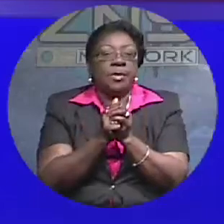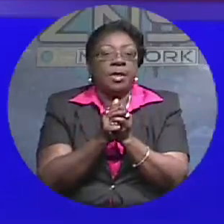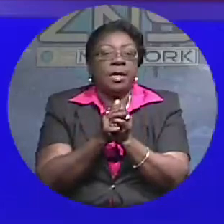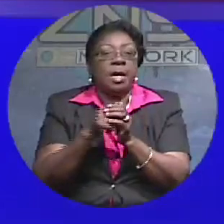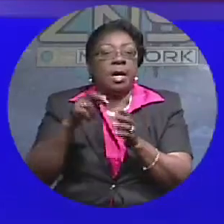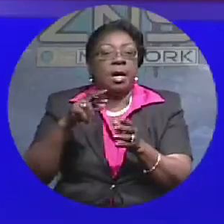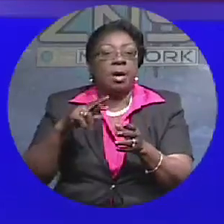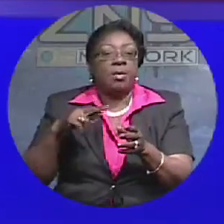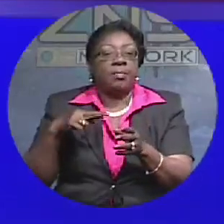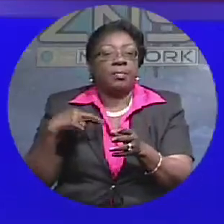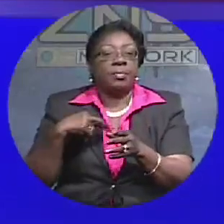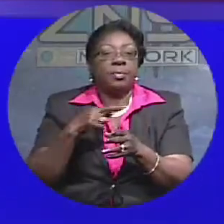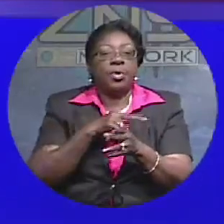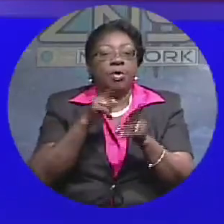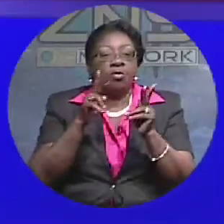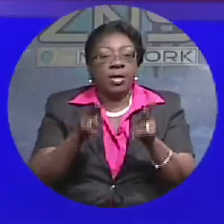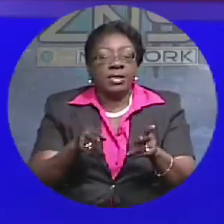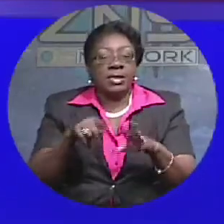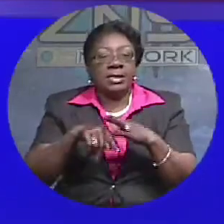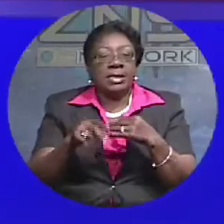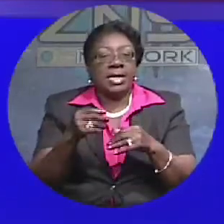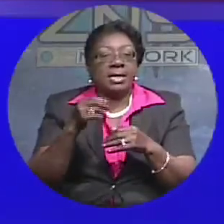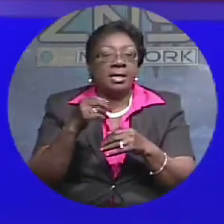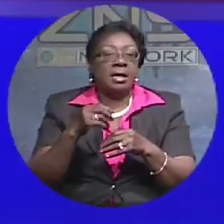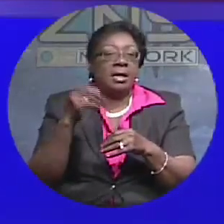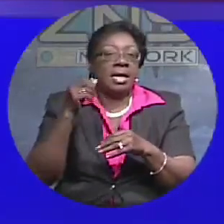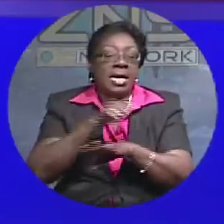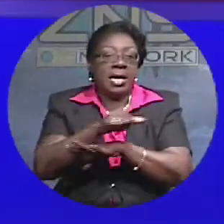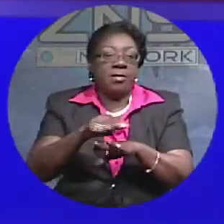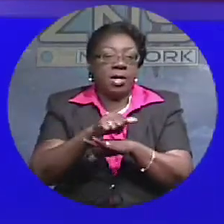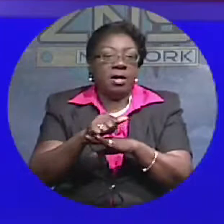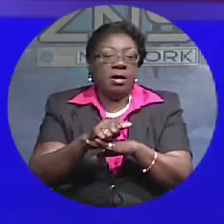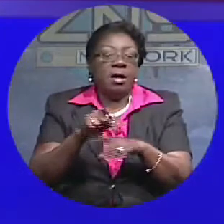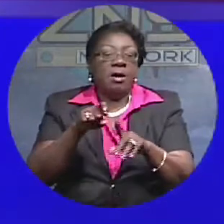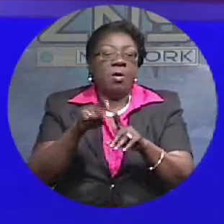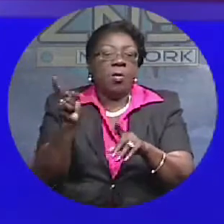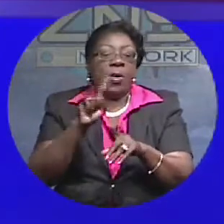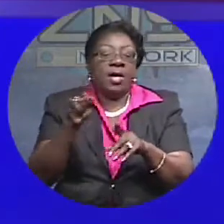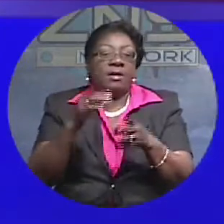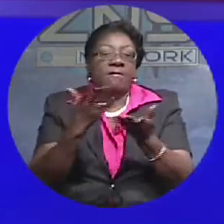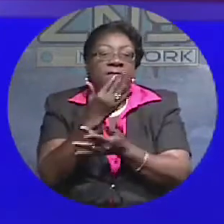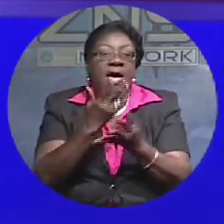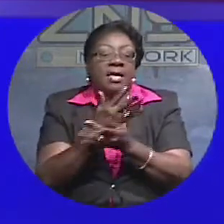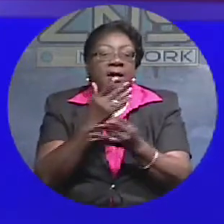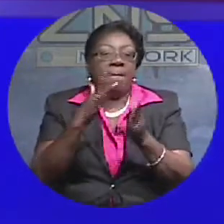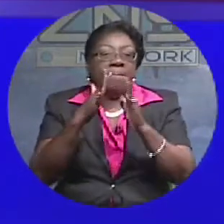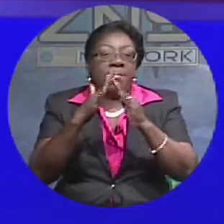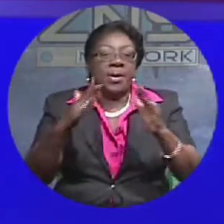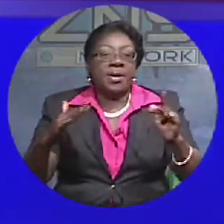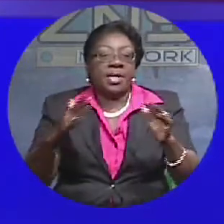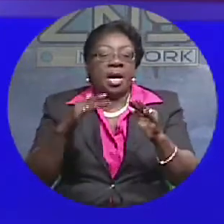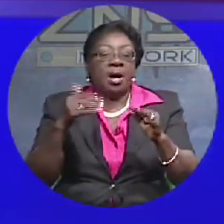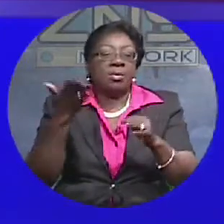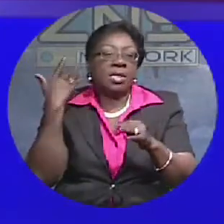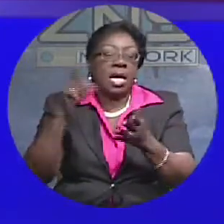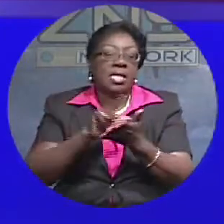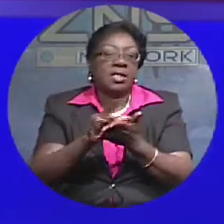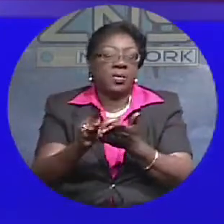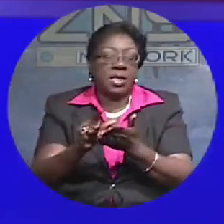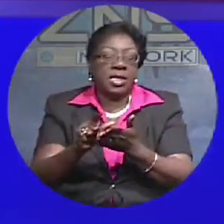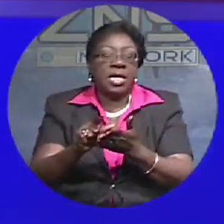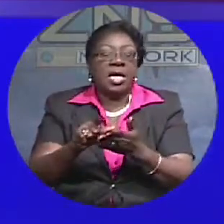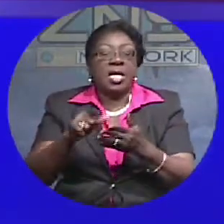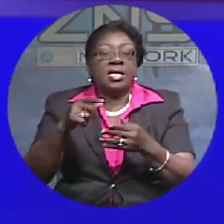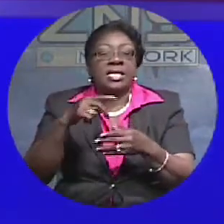Residents in the Homestead Street community are still reeling from that fire that killed an entire family last week. Residents say they remain confused about what